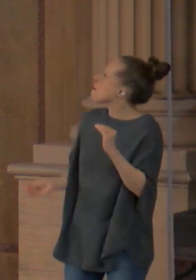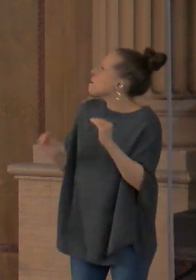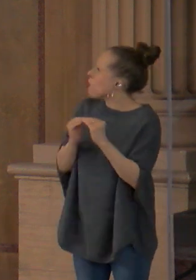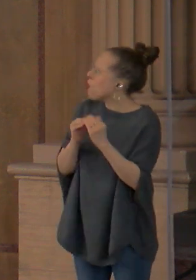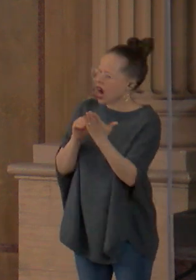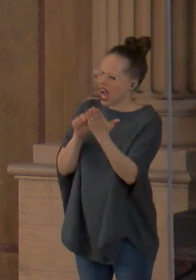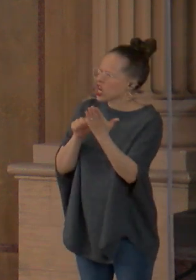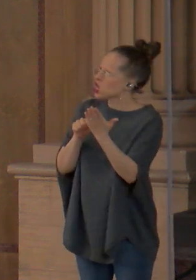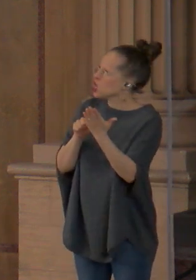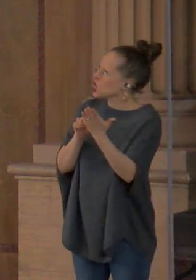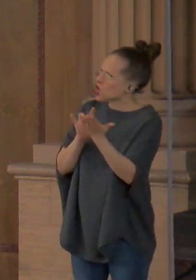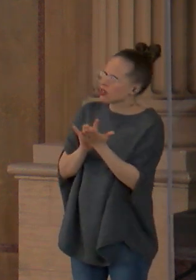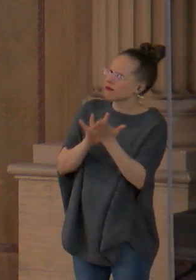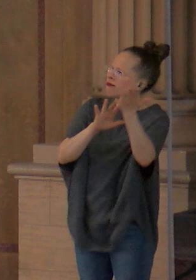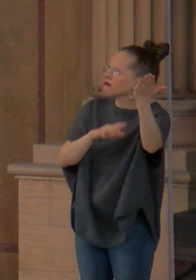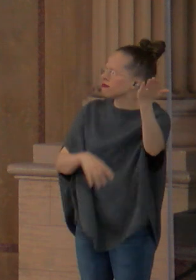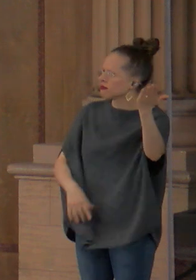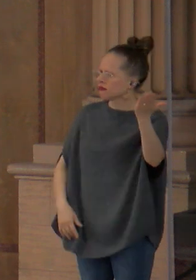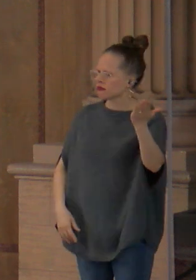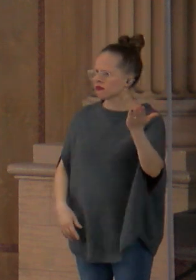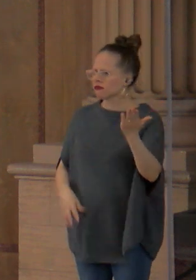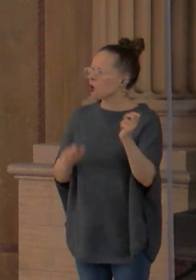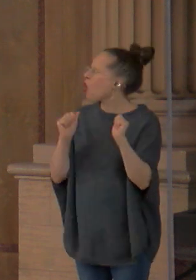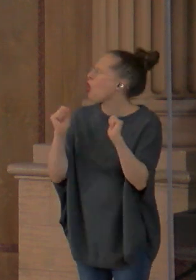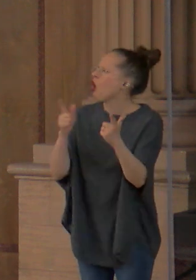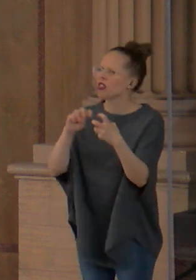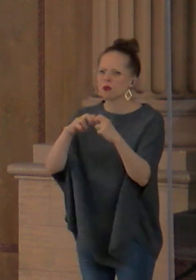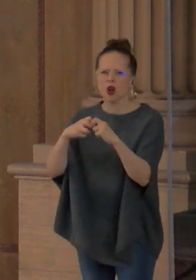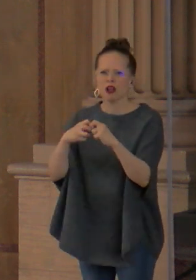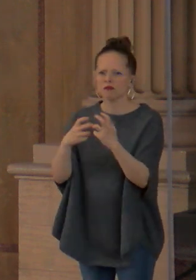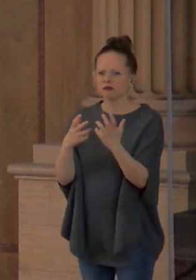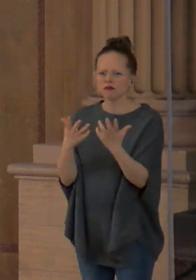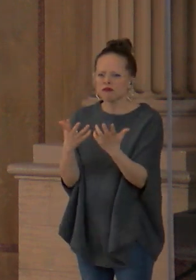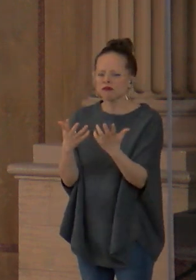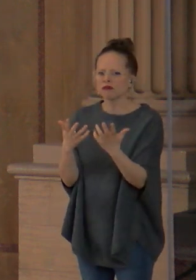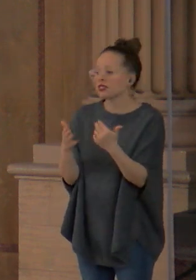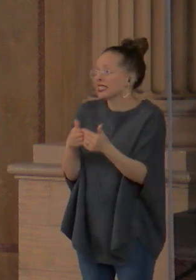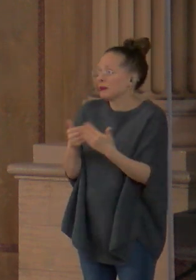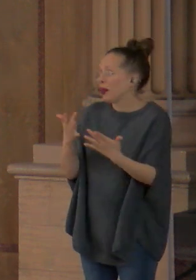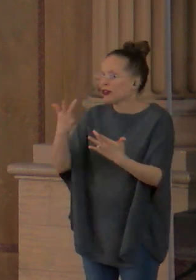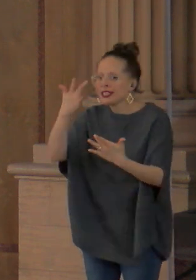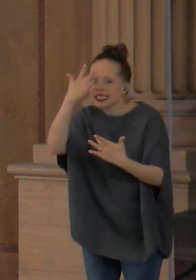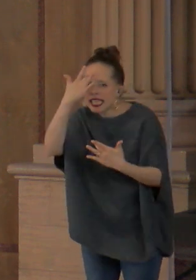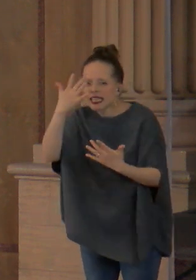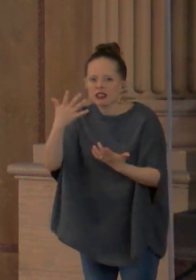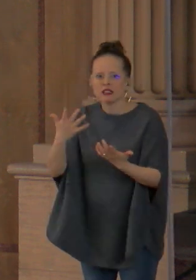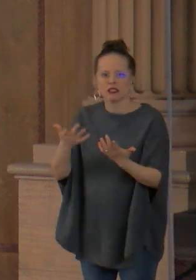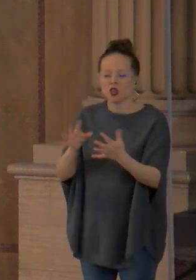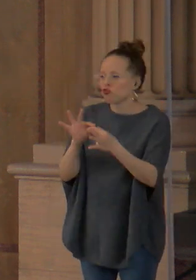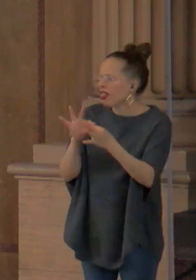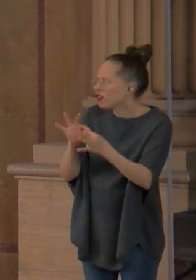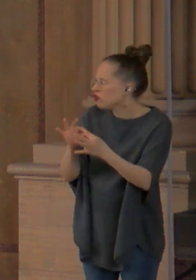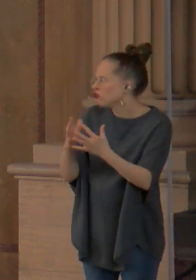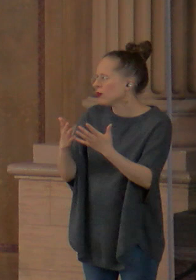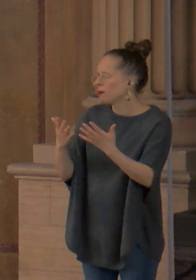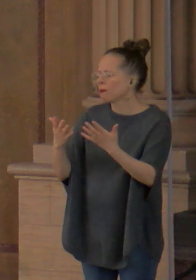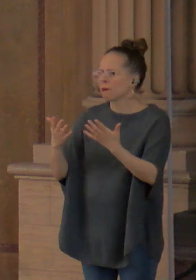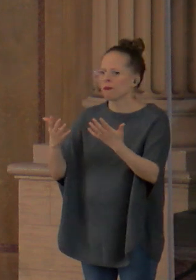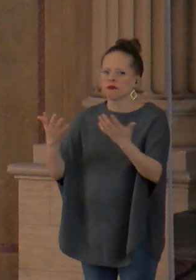could get rid of every problem. So every problem in our lives, whether it's sickness, whether it's a relational struggle,